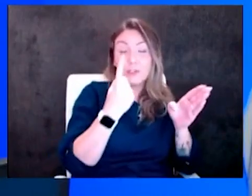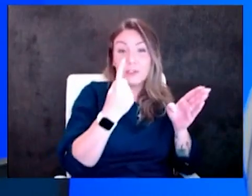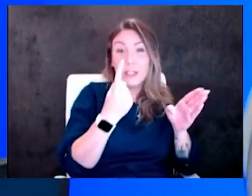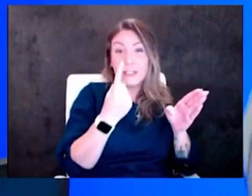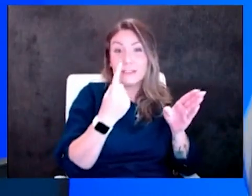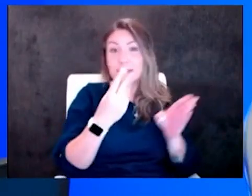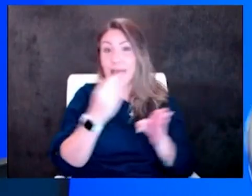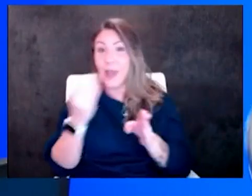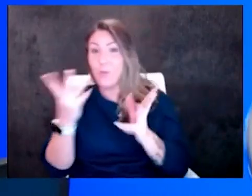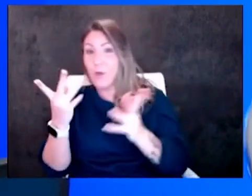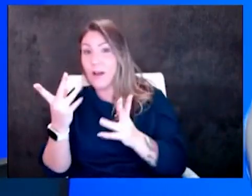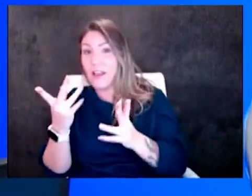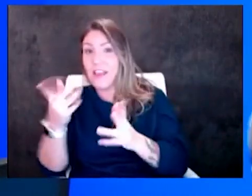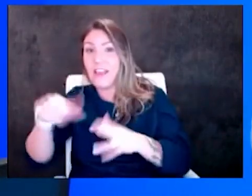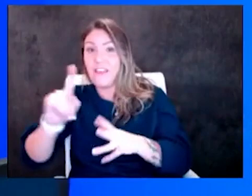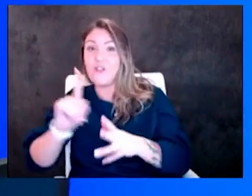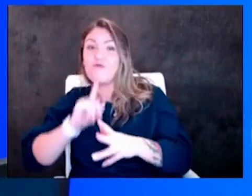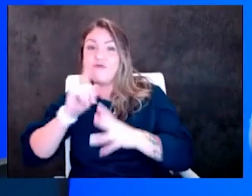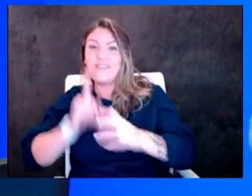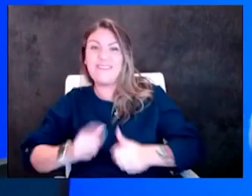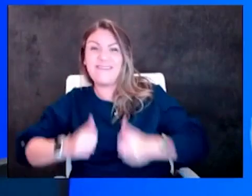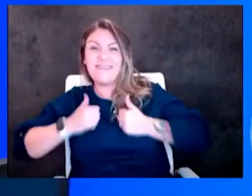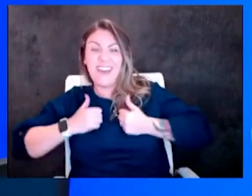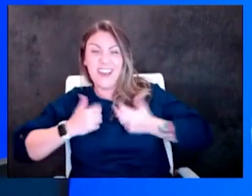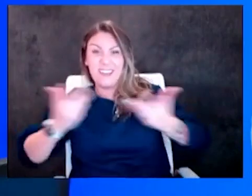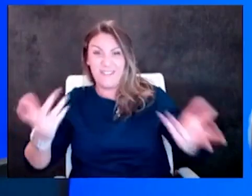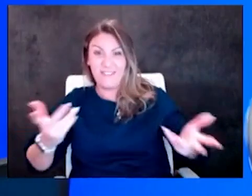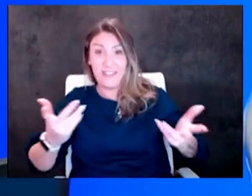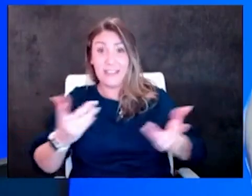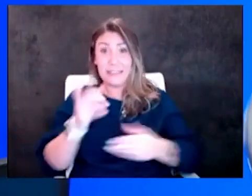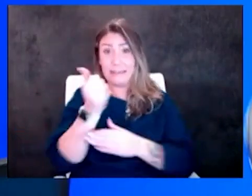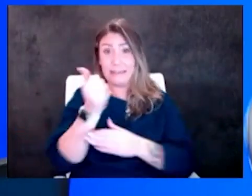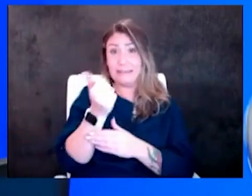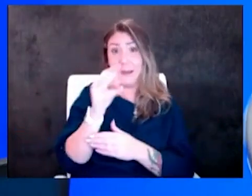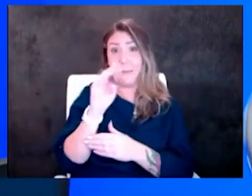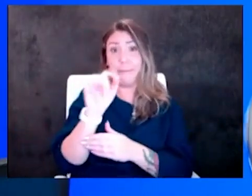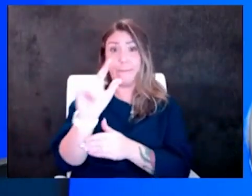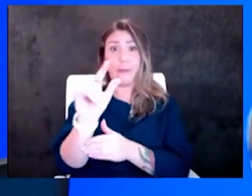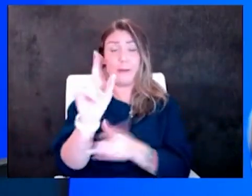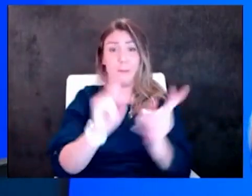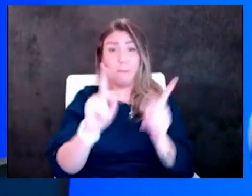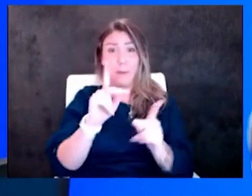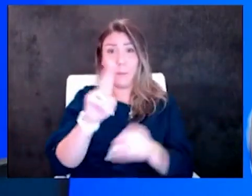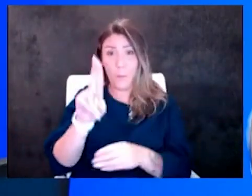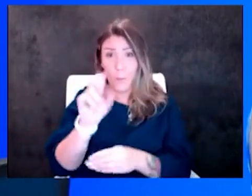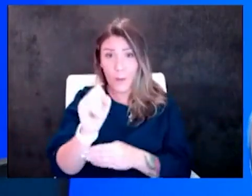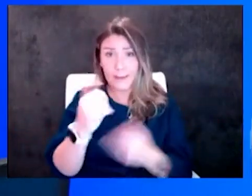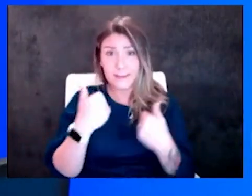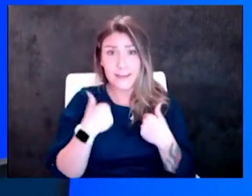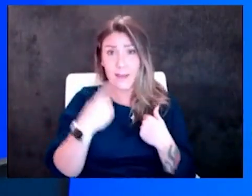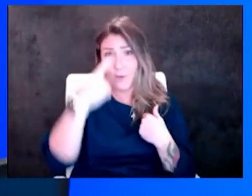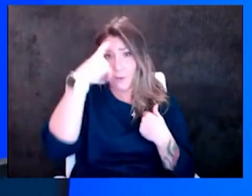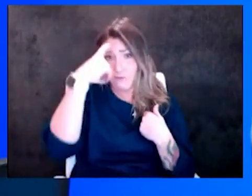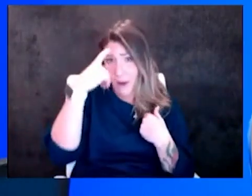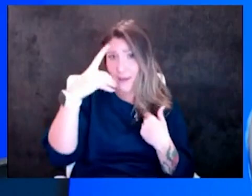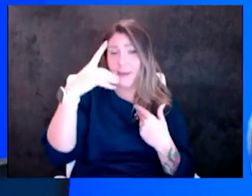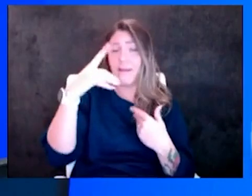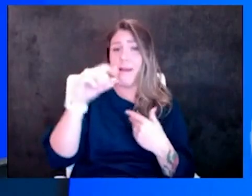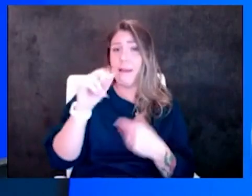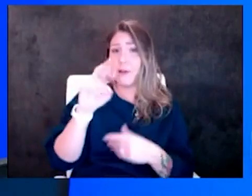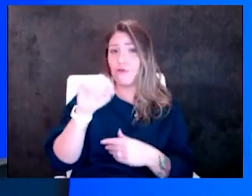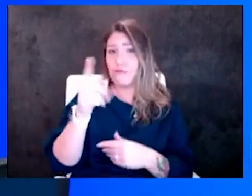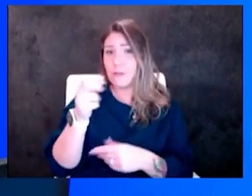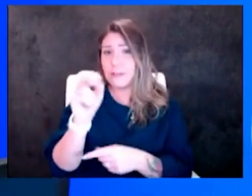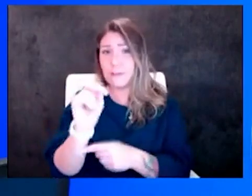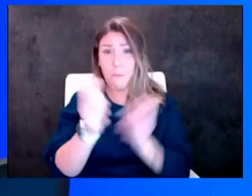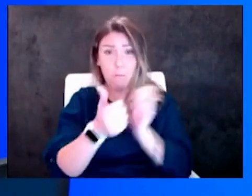of their behavior. 10 million people in the United States have brain aneurysms. Most of those 10 million are going to live their entire lives with